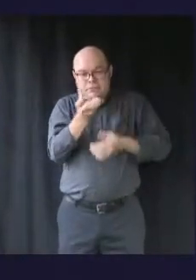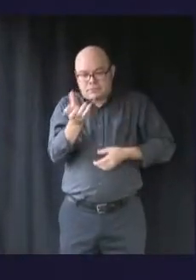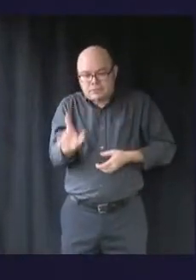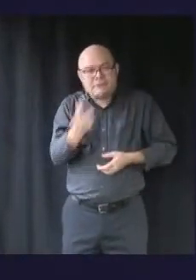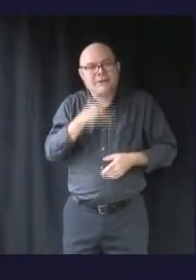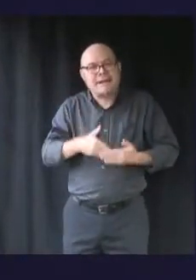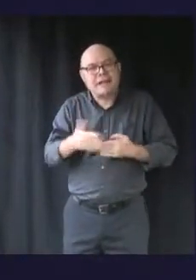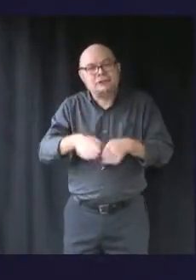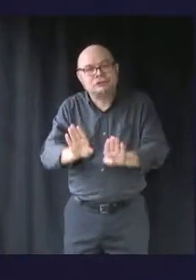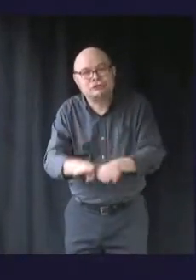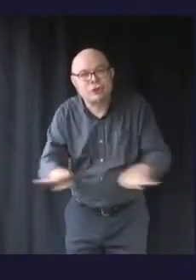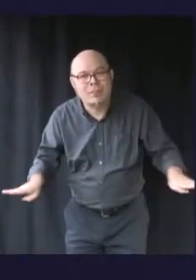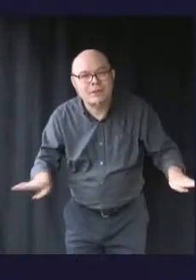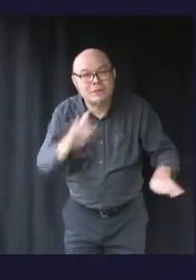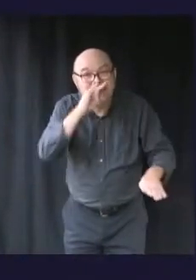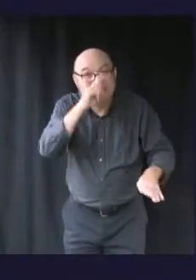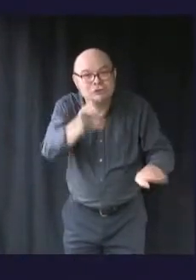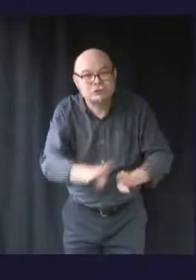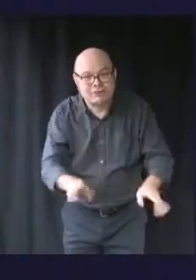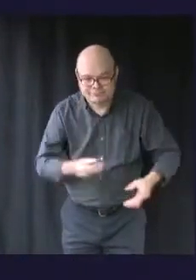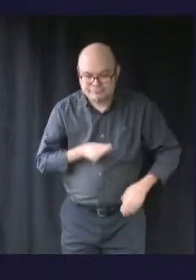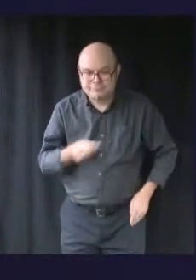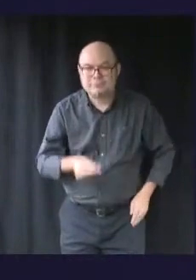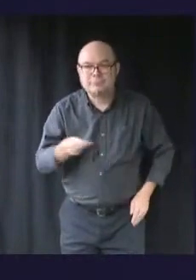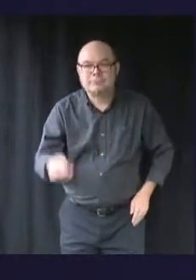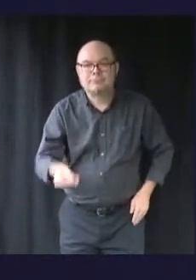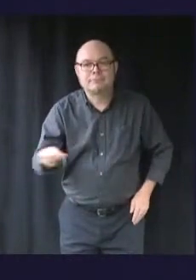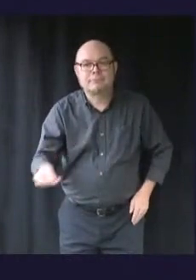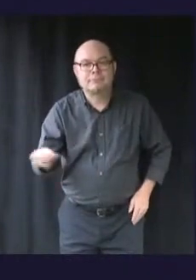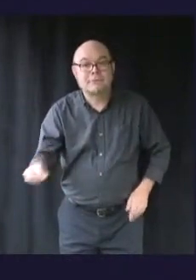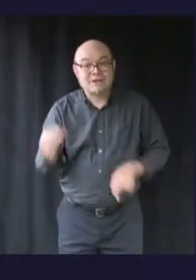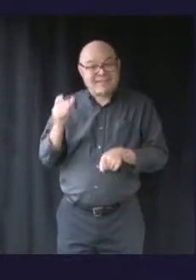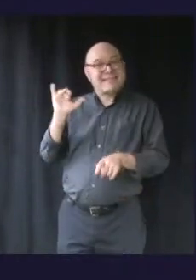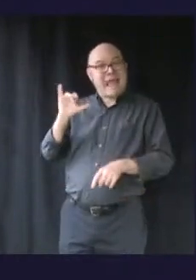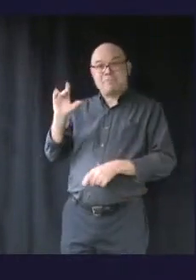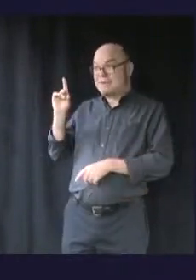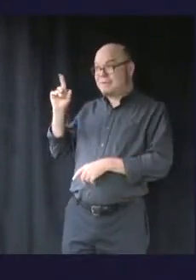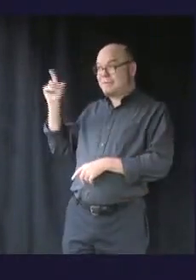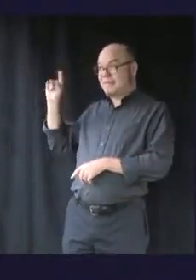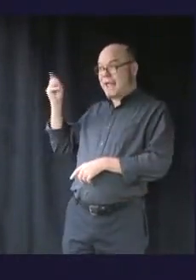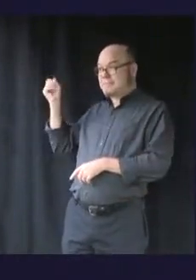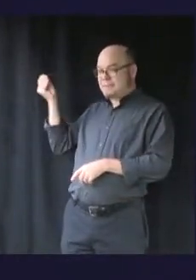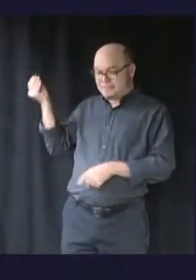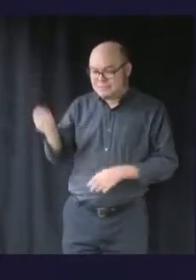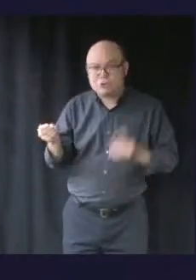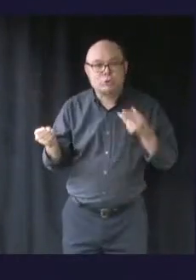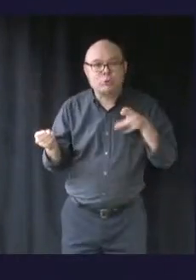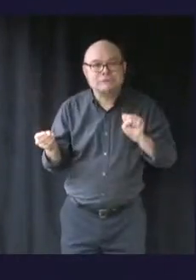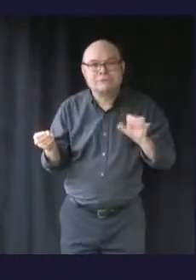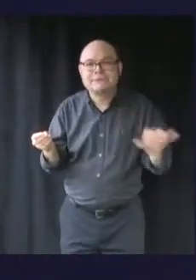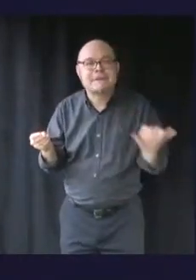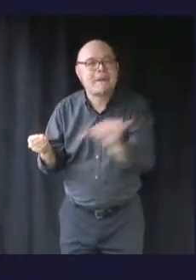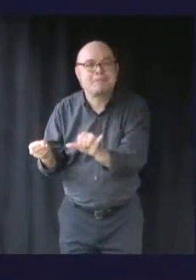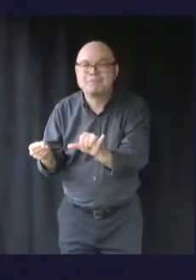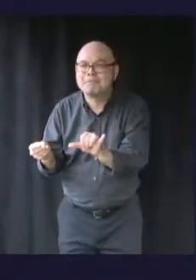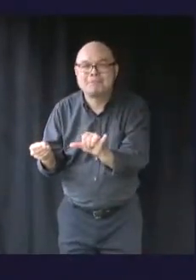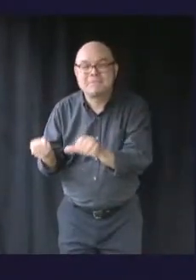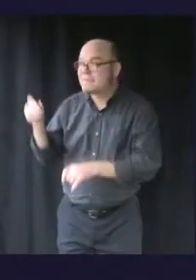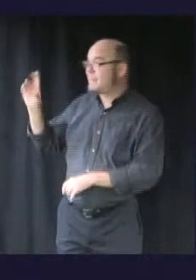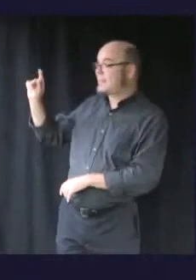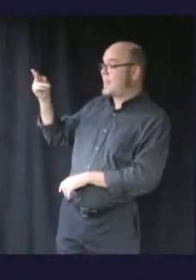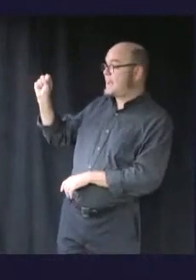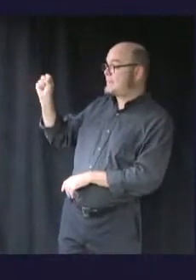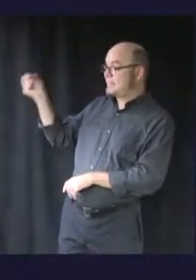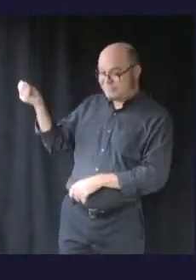Chris carried forward his father's mantle in the United States Senate. He used it to fight for all American children and